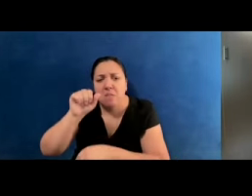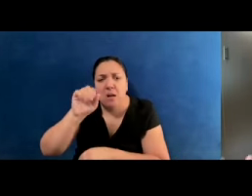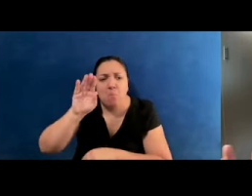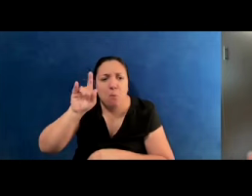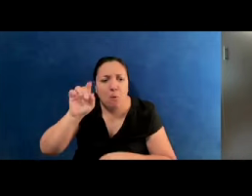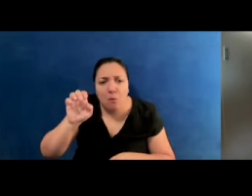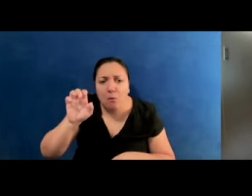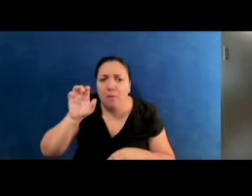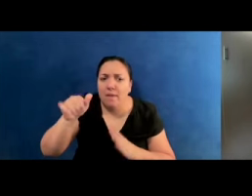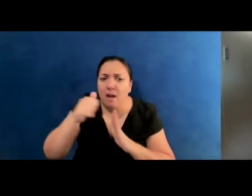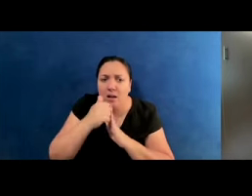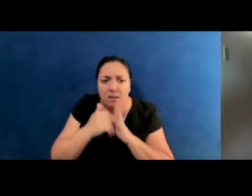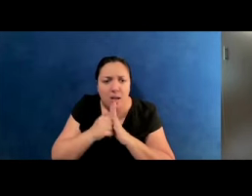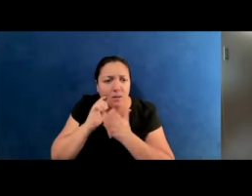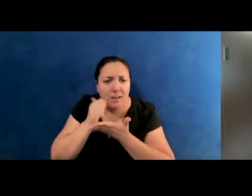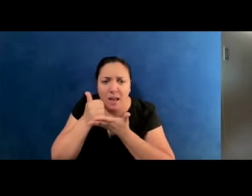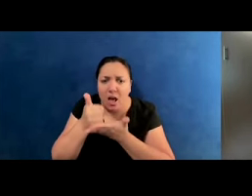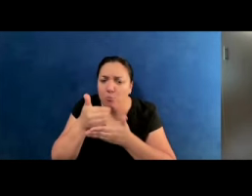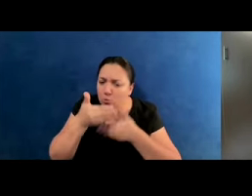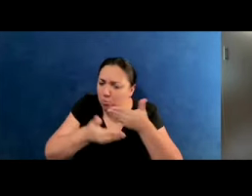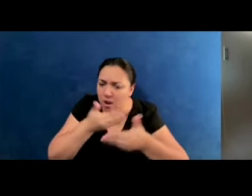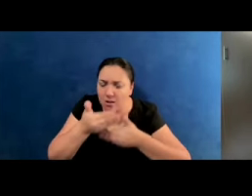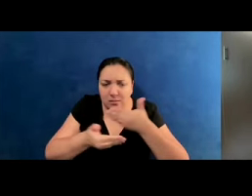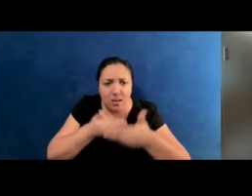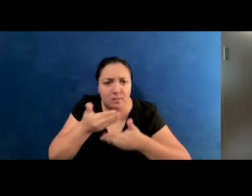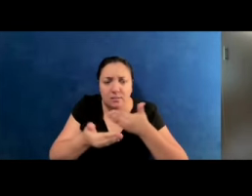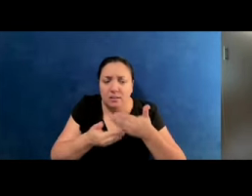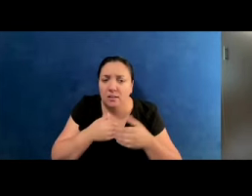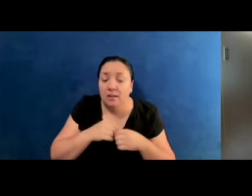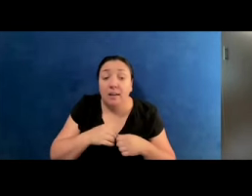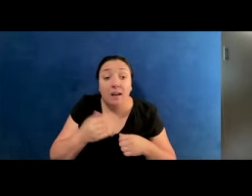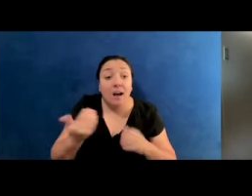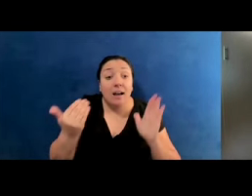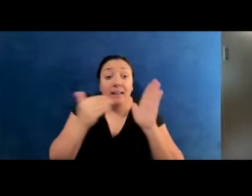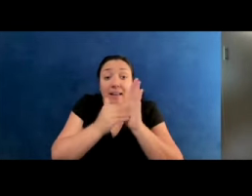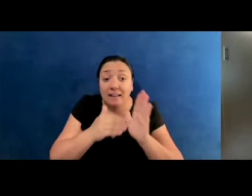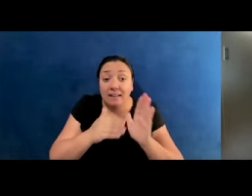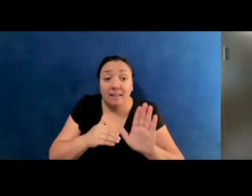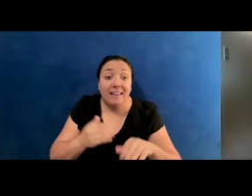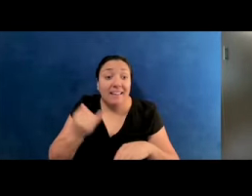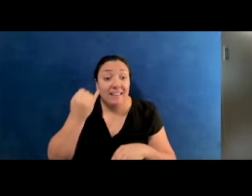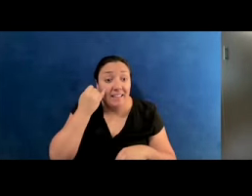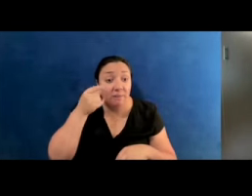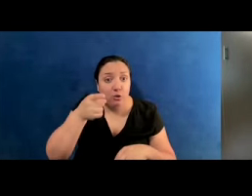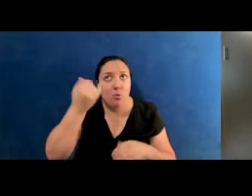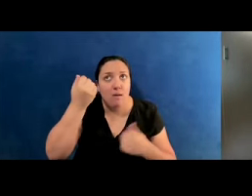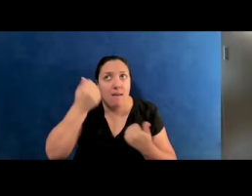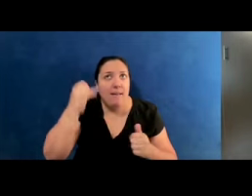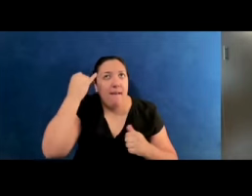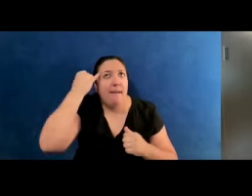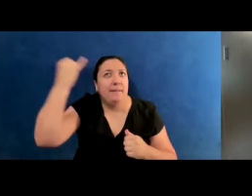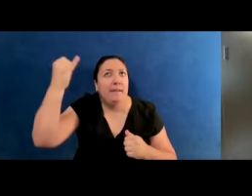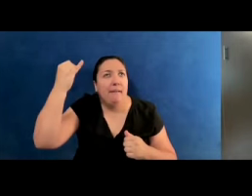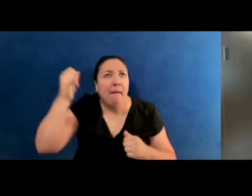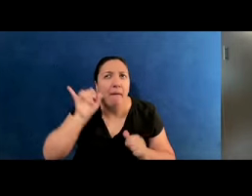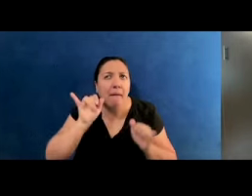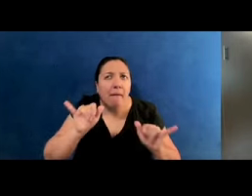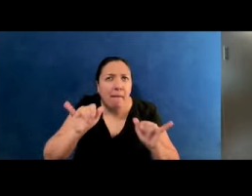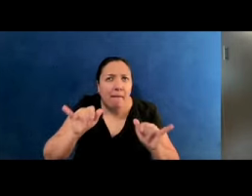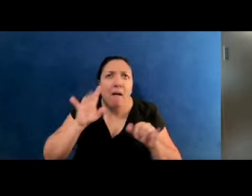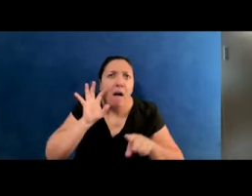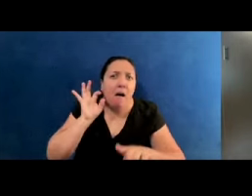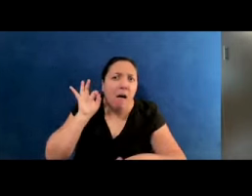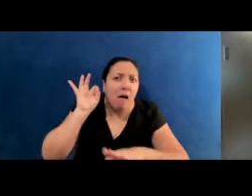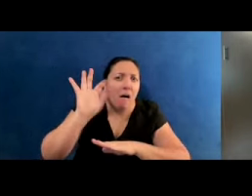these accounts that can help you through the process. And again, if you have ideas for us to make ABLE accounts better,